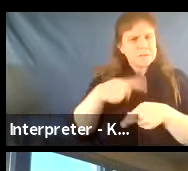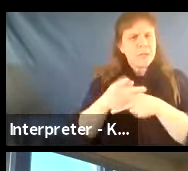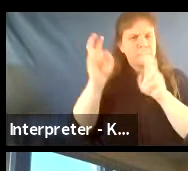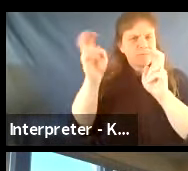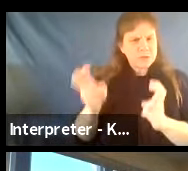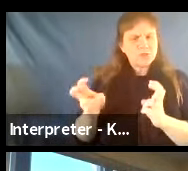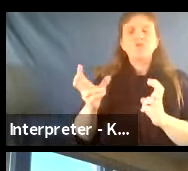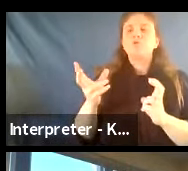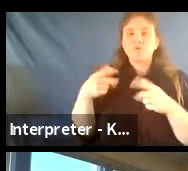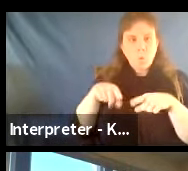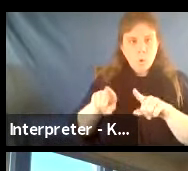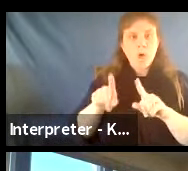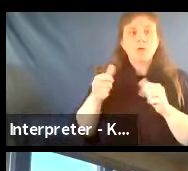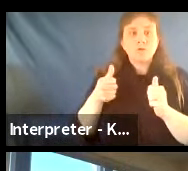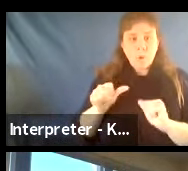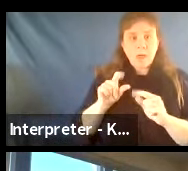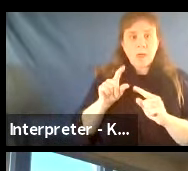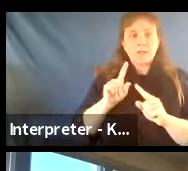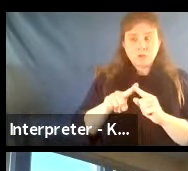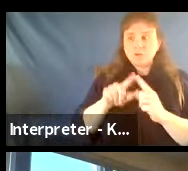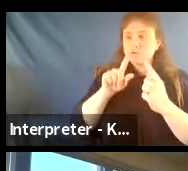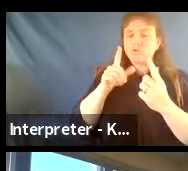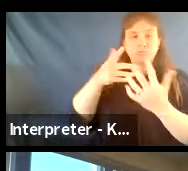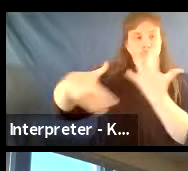vaccines, and